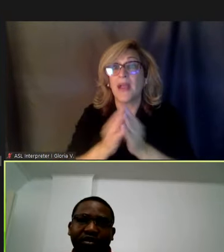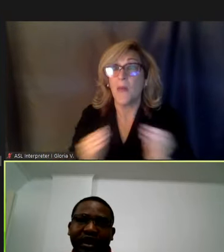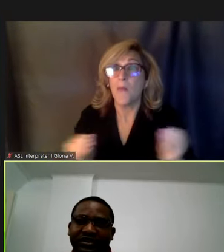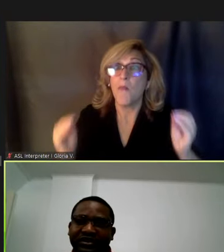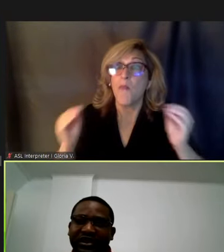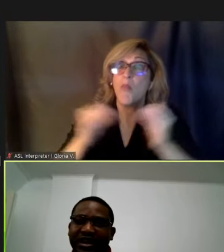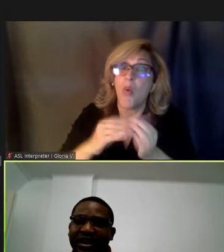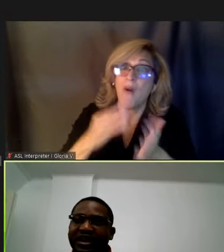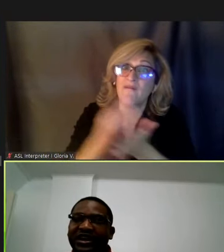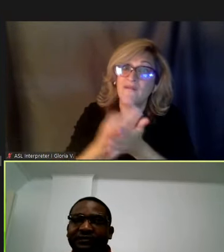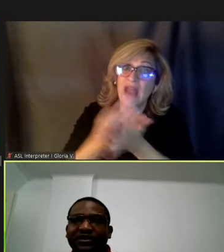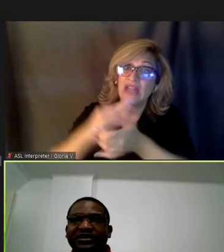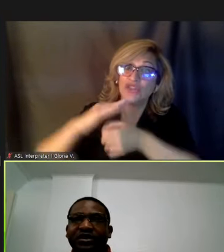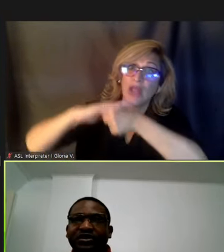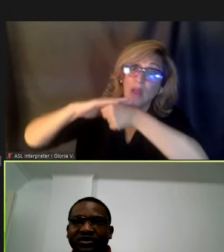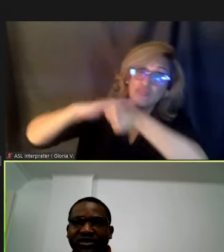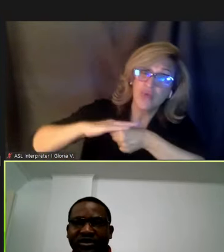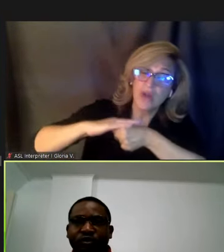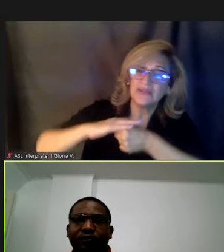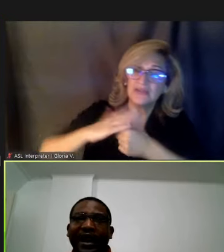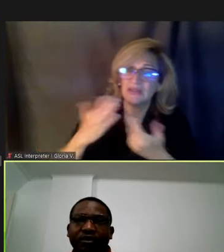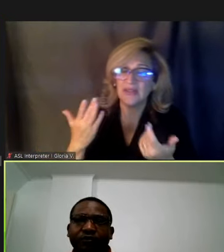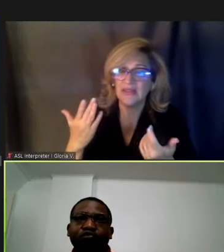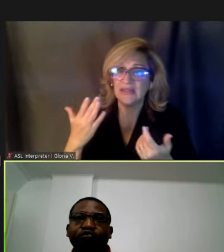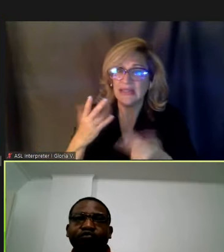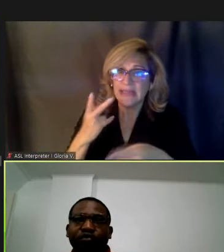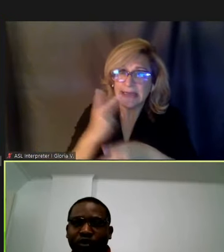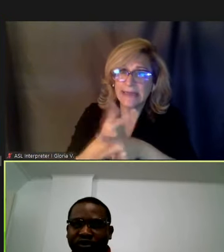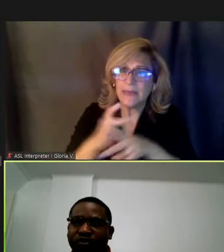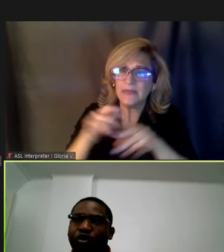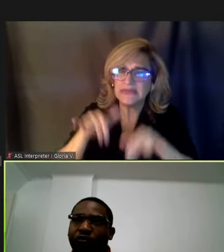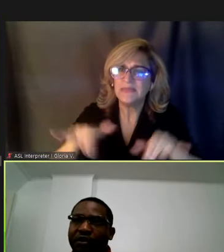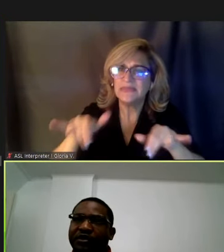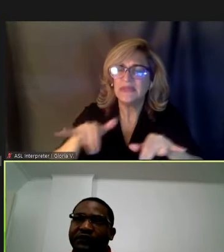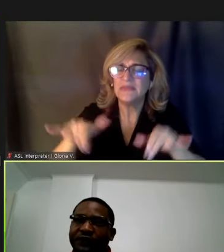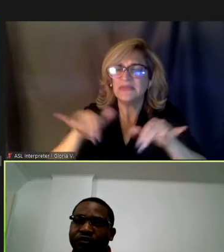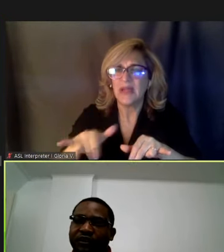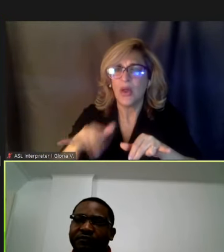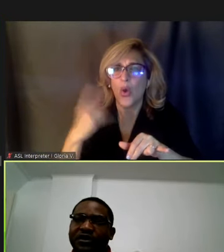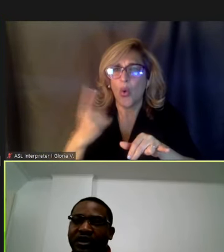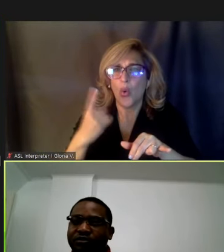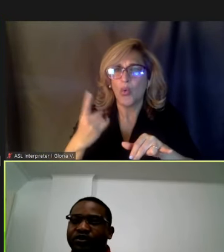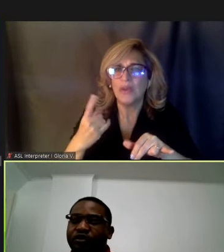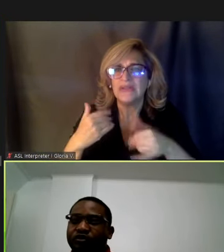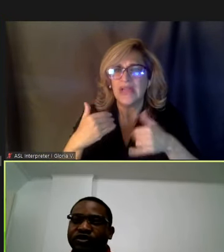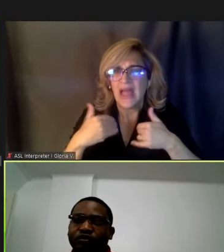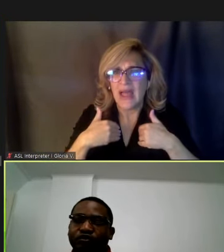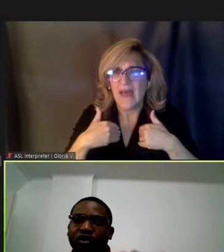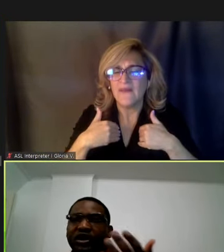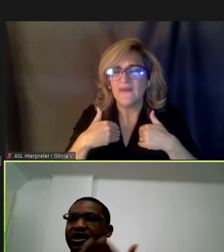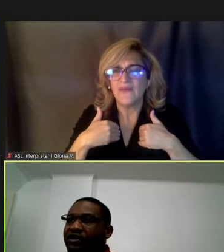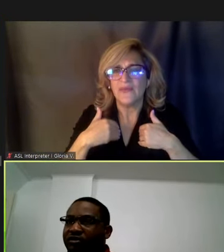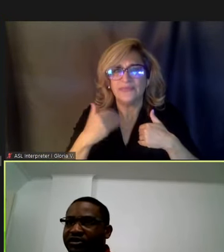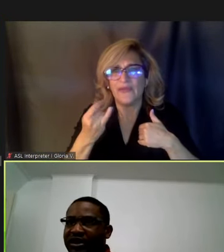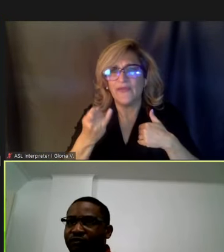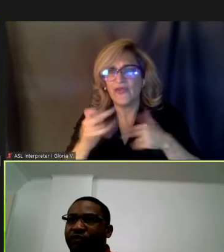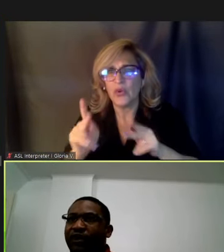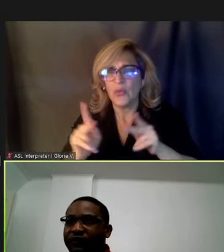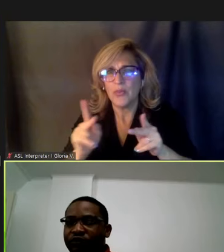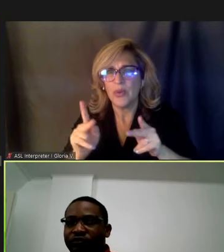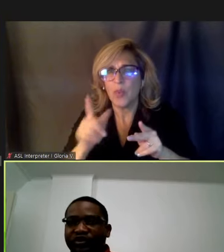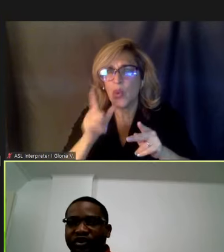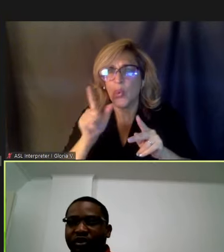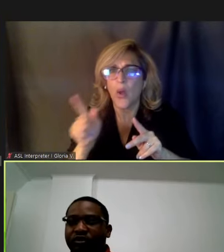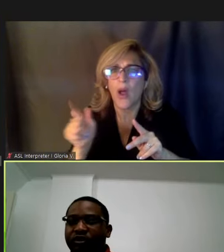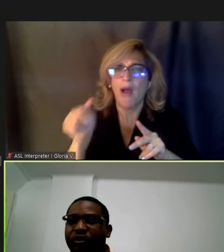financially oppressed. Keeping this continuing pattern is going to open up a few of being able to go to another state where